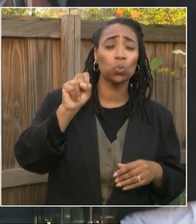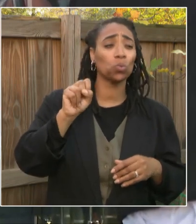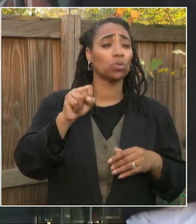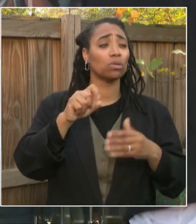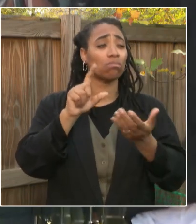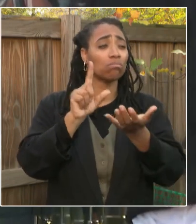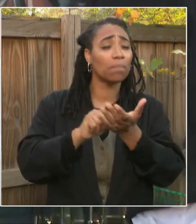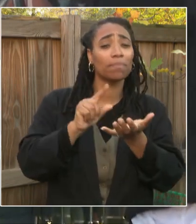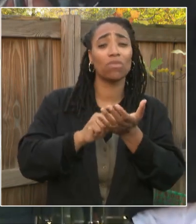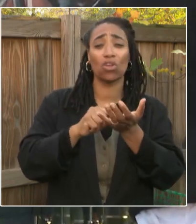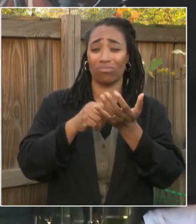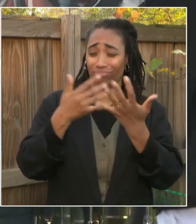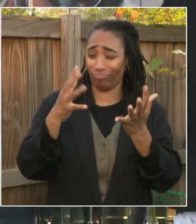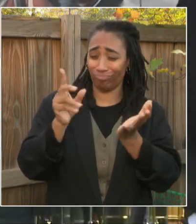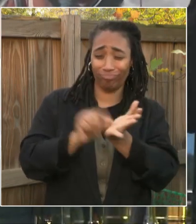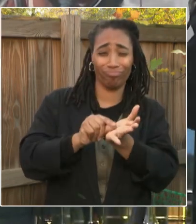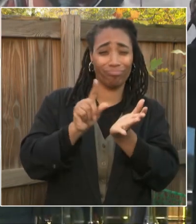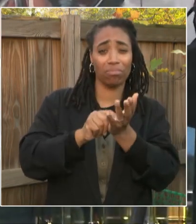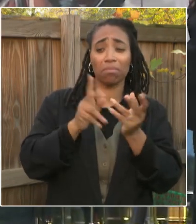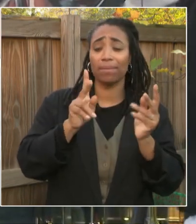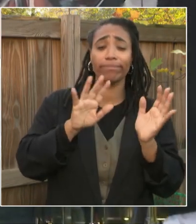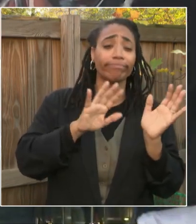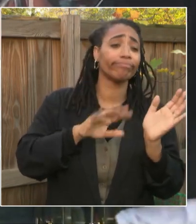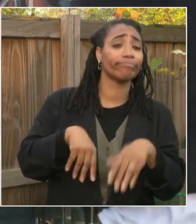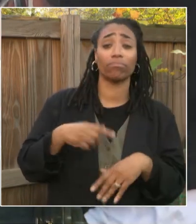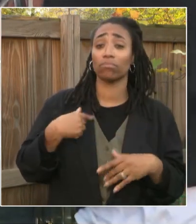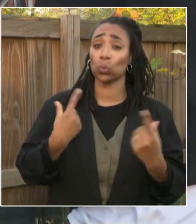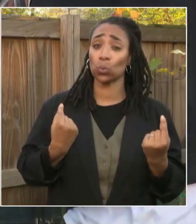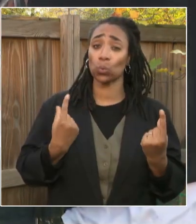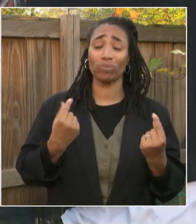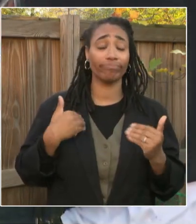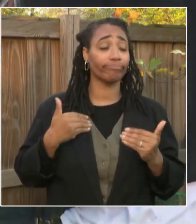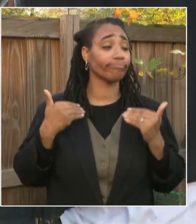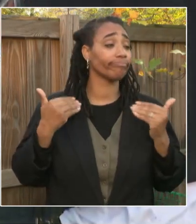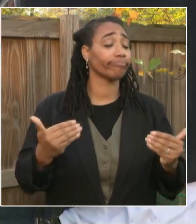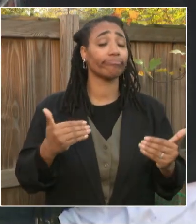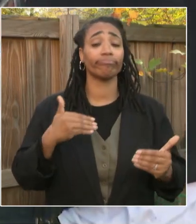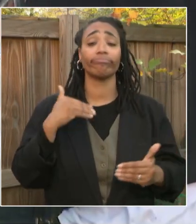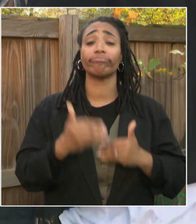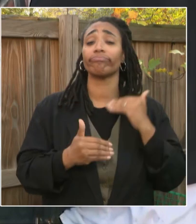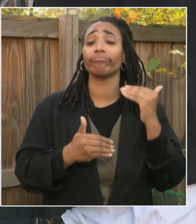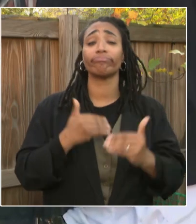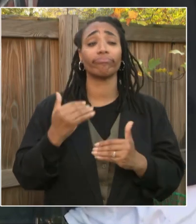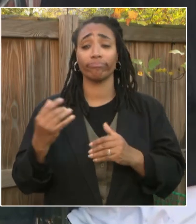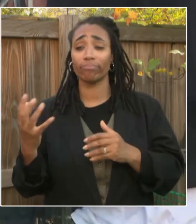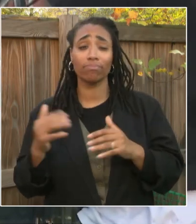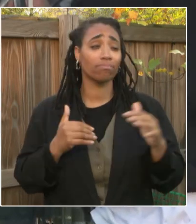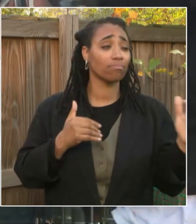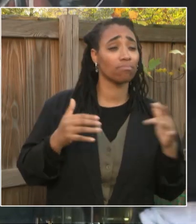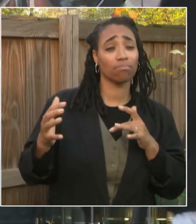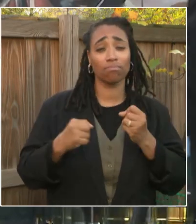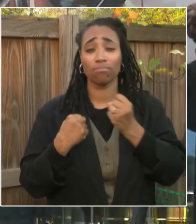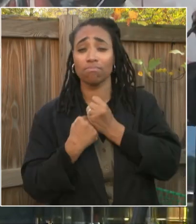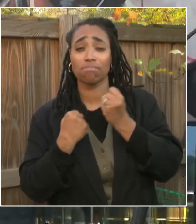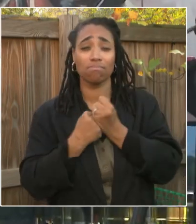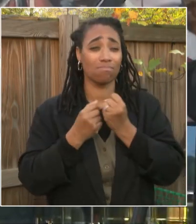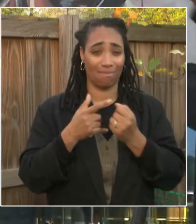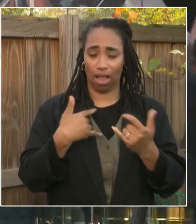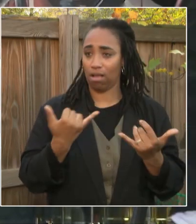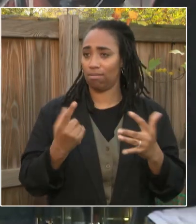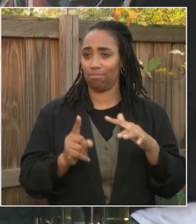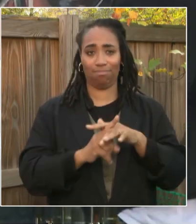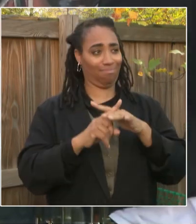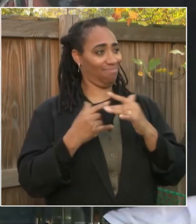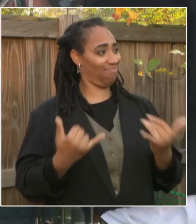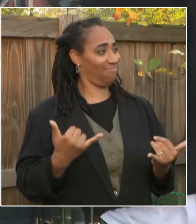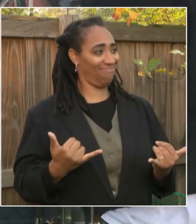things we do, and I'm very proud of today. I'm very proud that we're here today to celebrate something that our